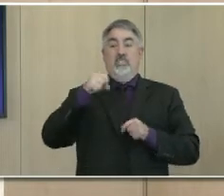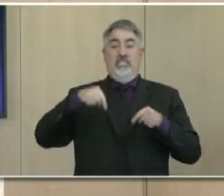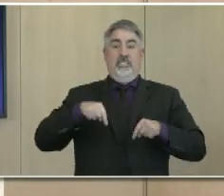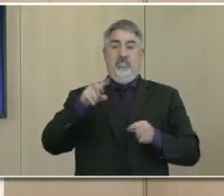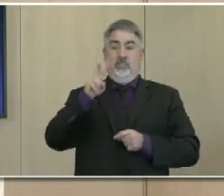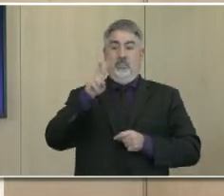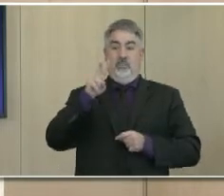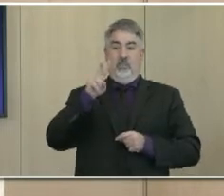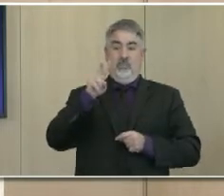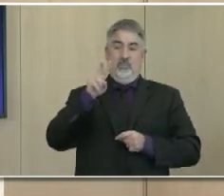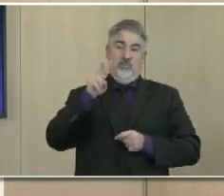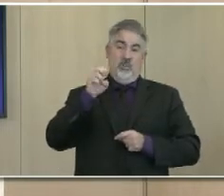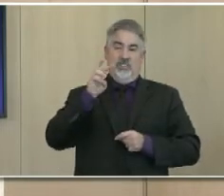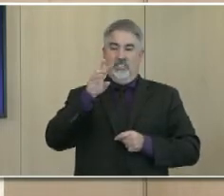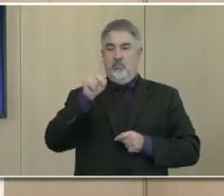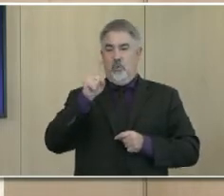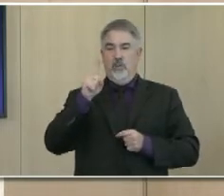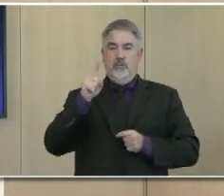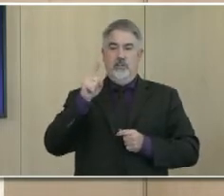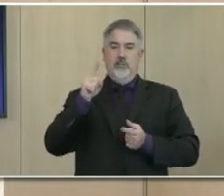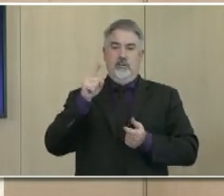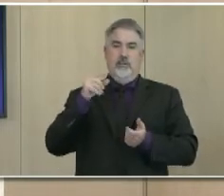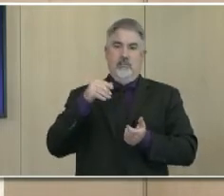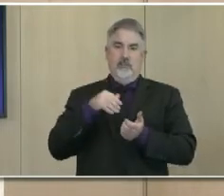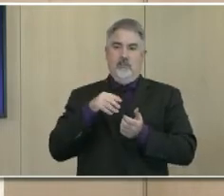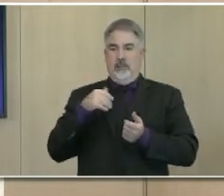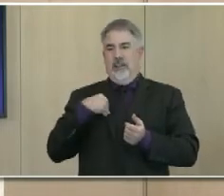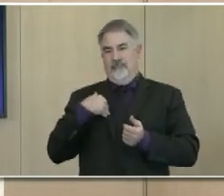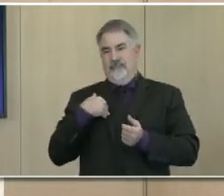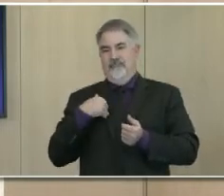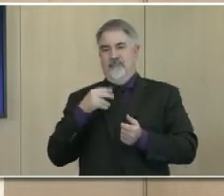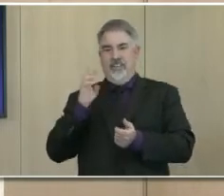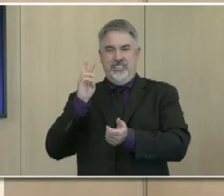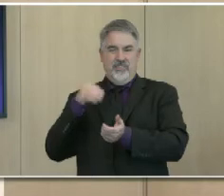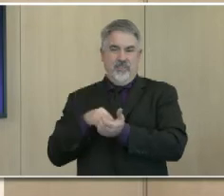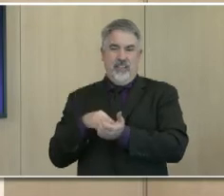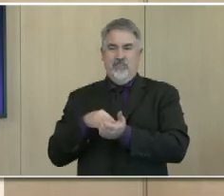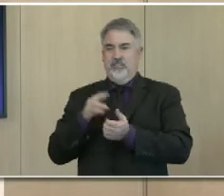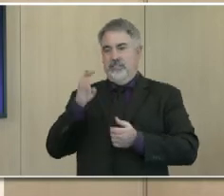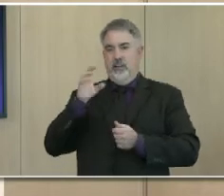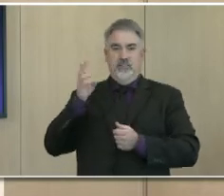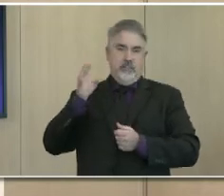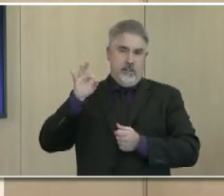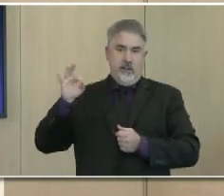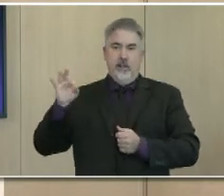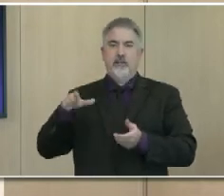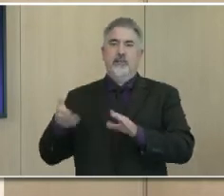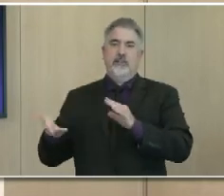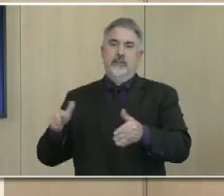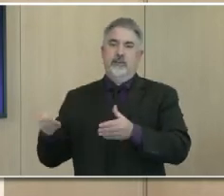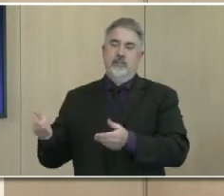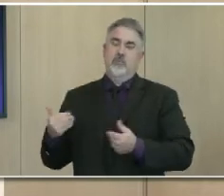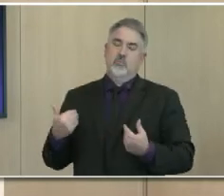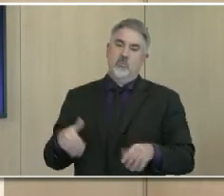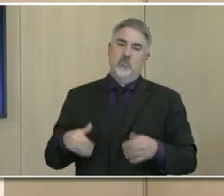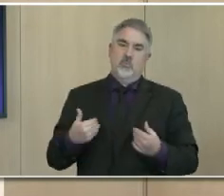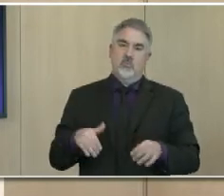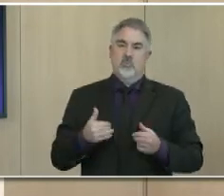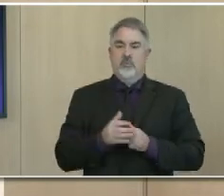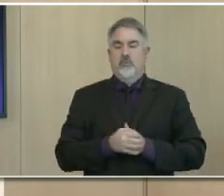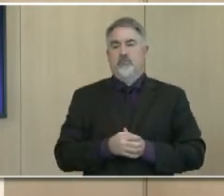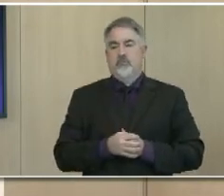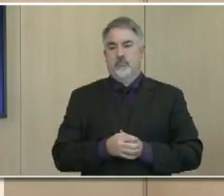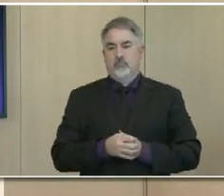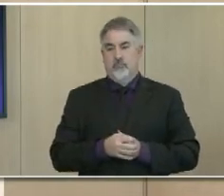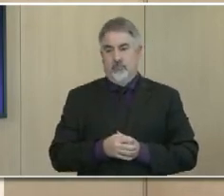261,438 positive cases, which includes 6,699 deaths reported. As a reminder, the